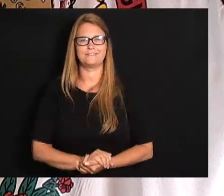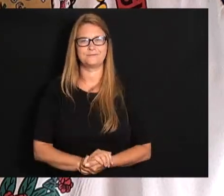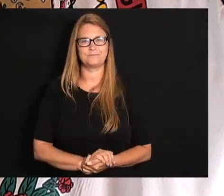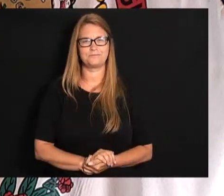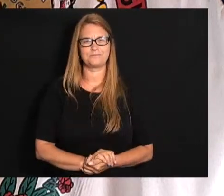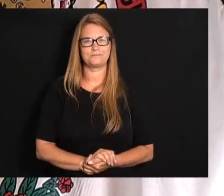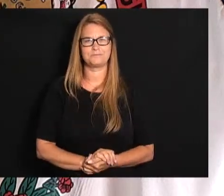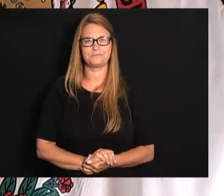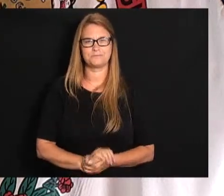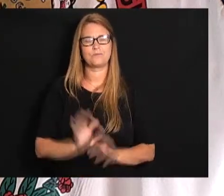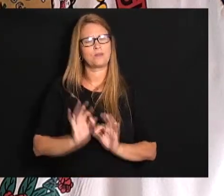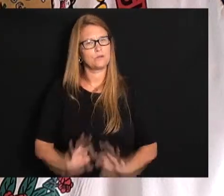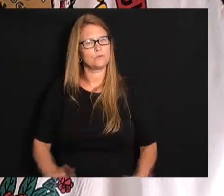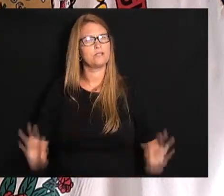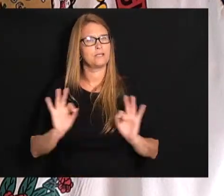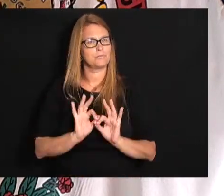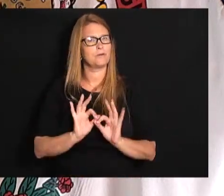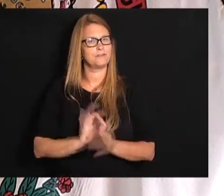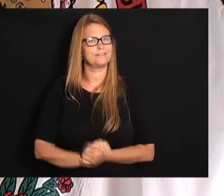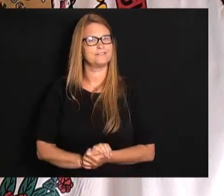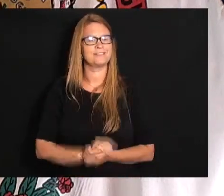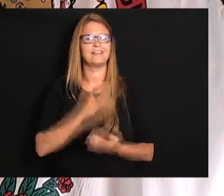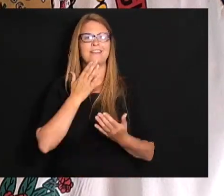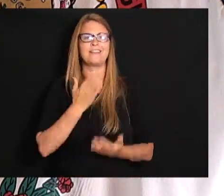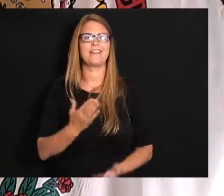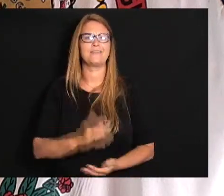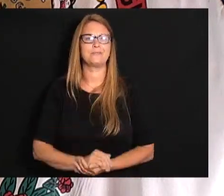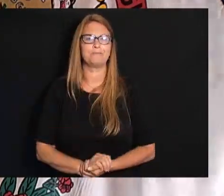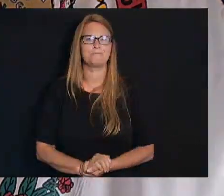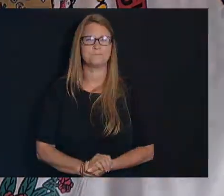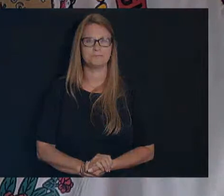It's really important, really, really important. Thanks again.